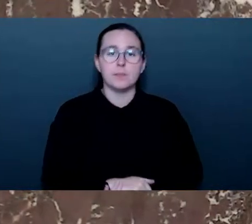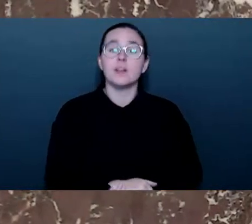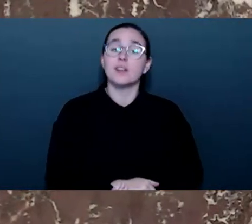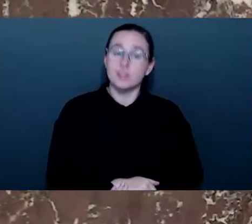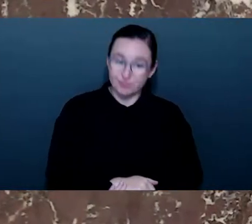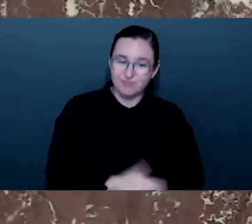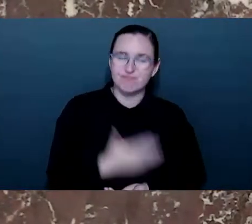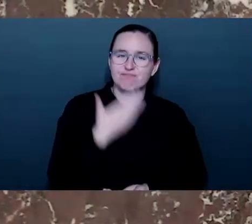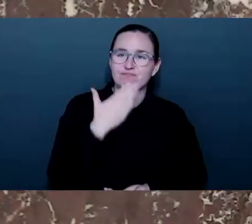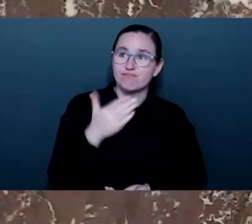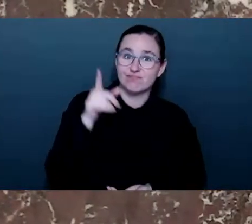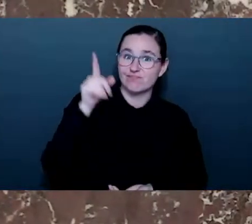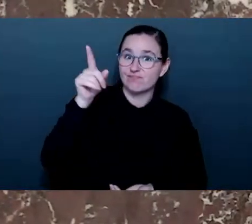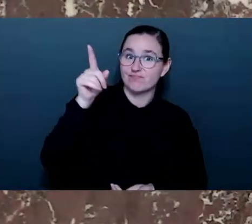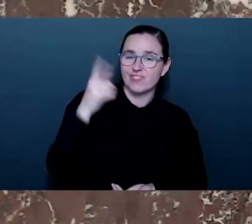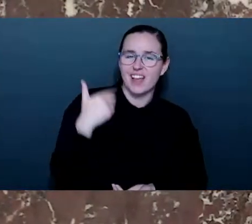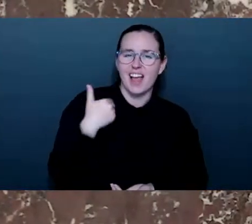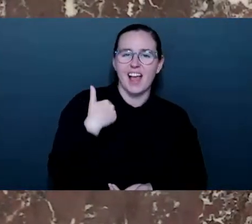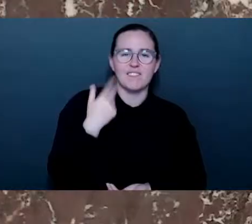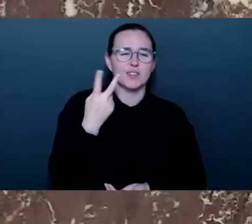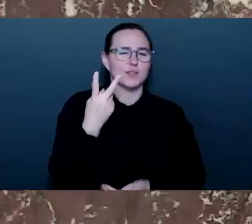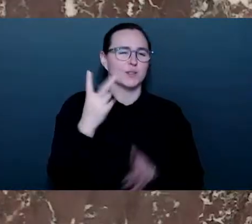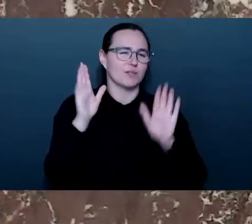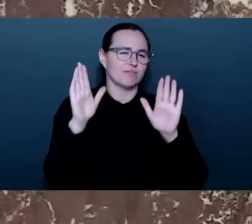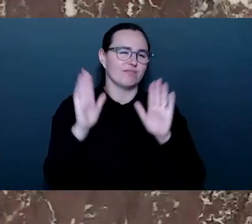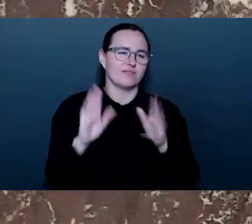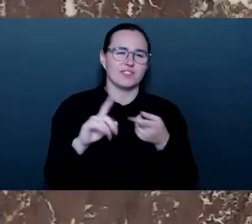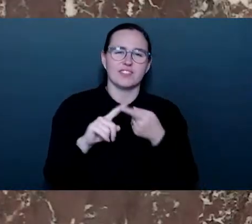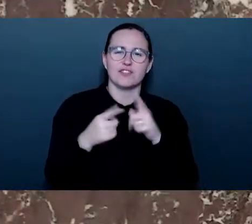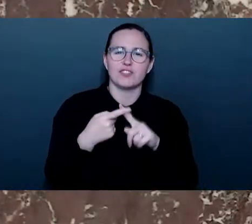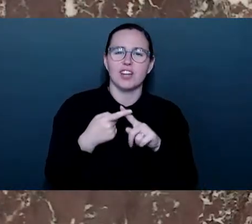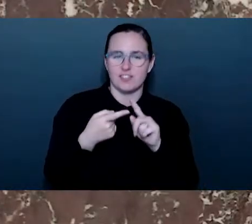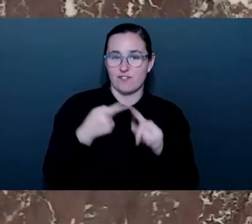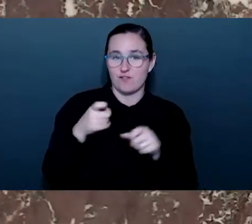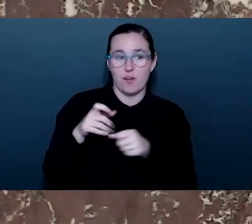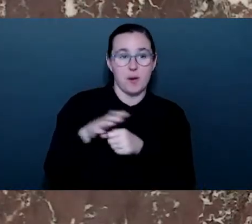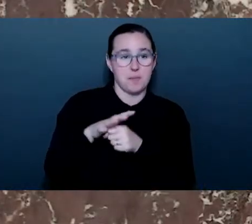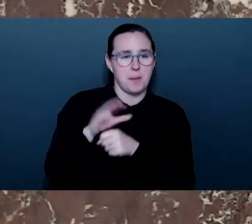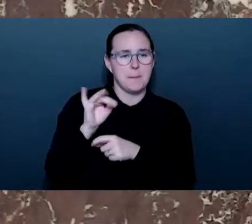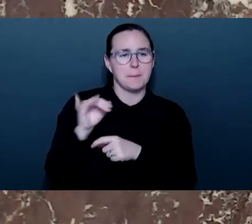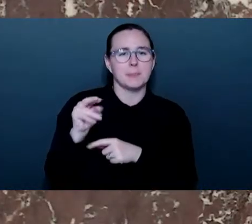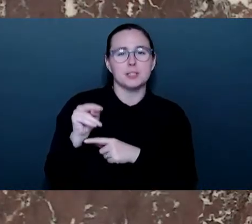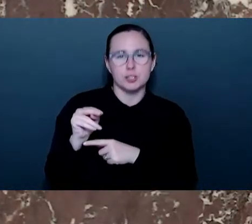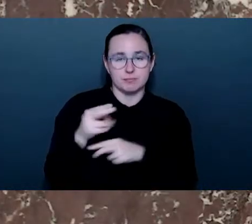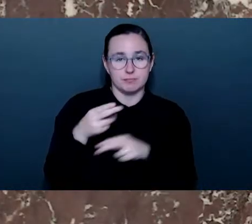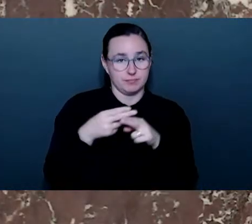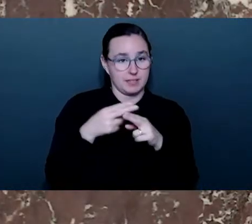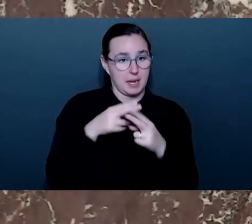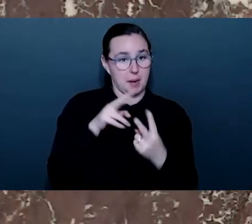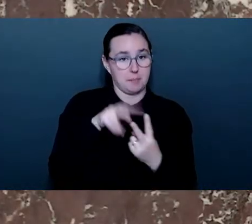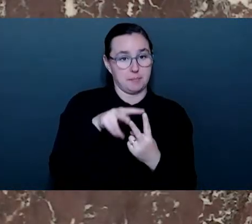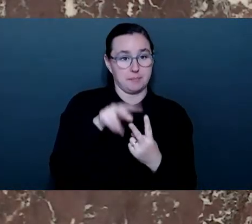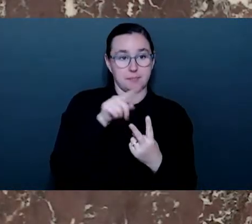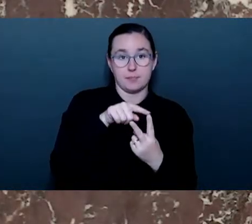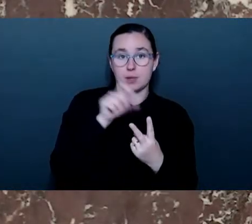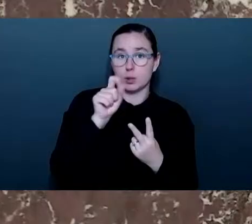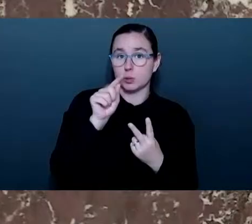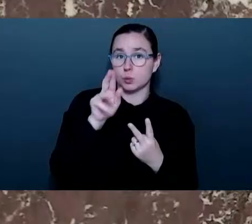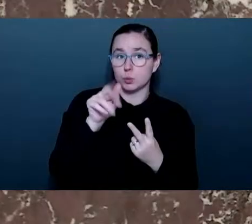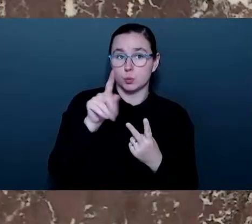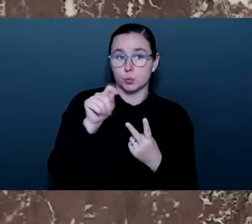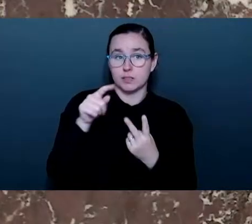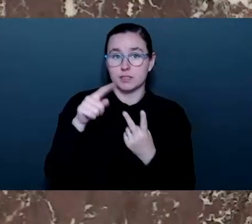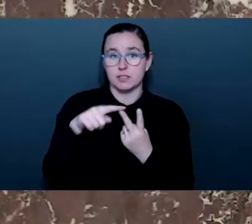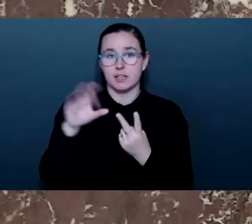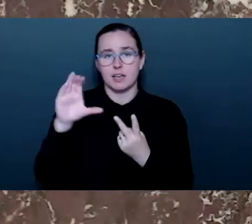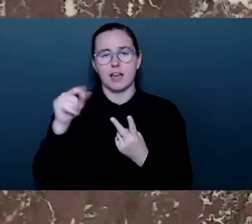Mission, Stuart and Catherine Duncan. They're very excited to visit the Parliament building and the Legislature today. May